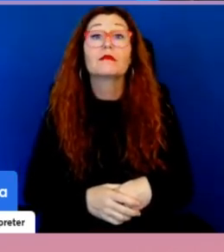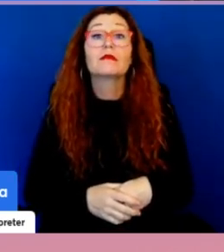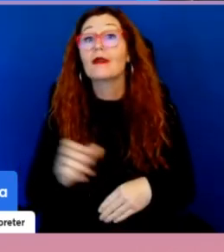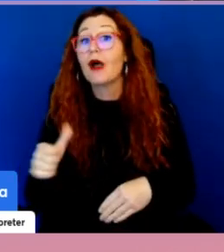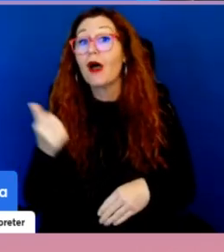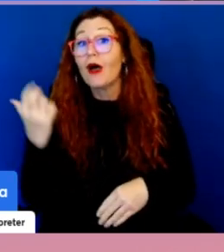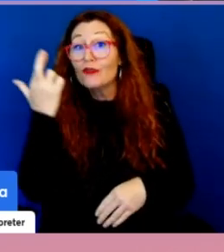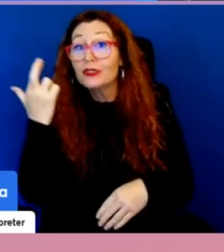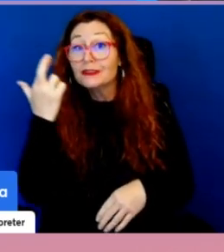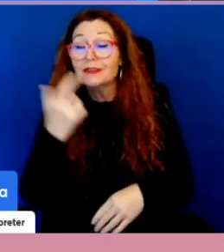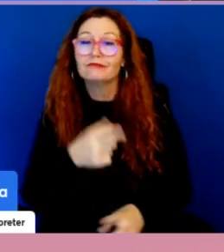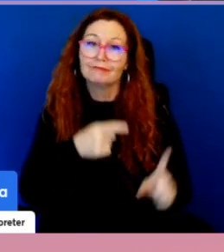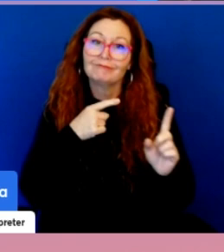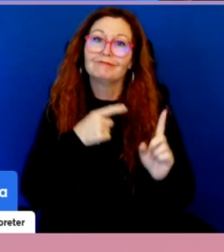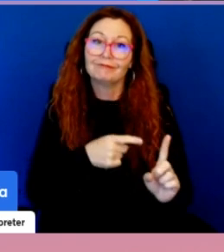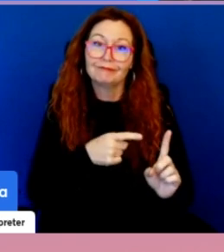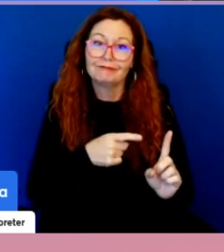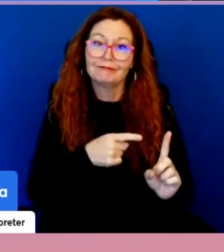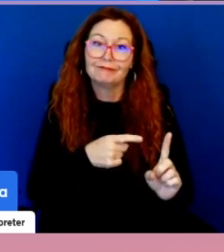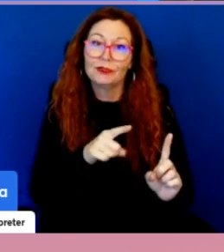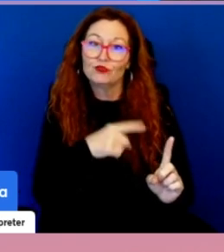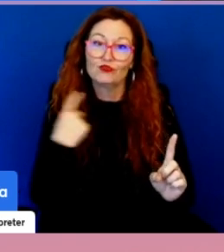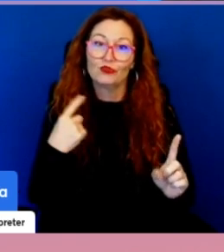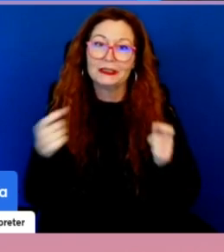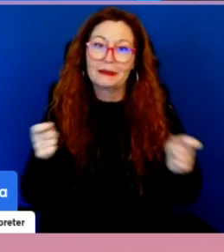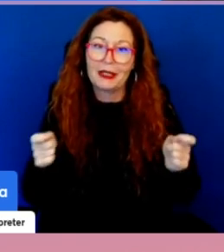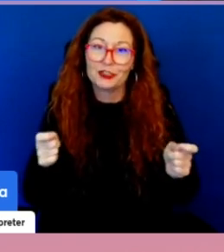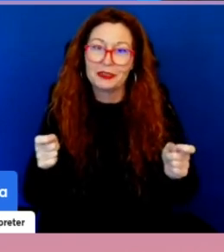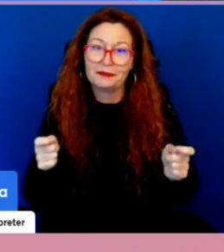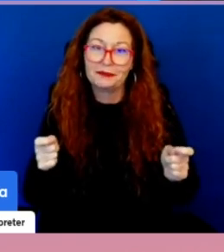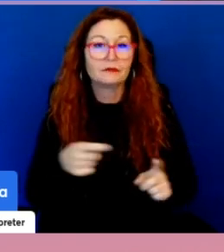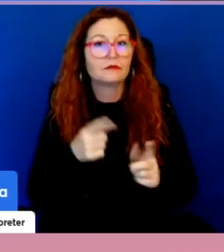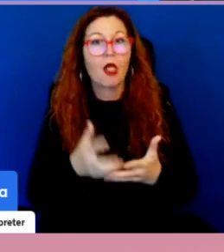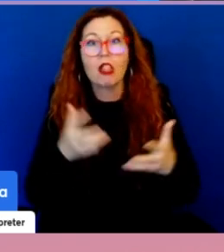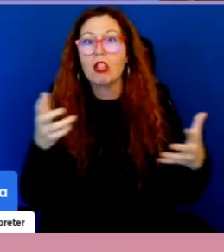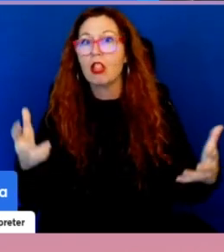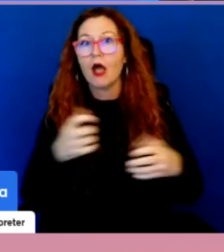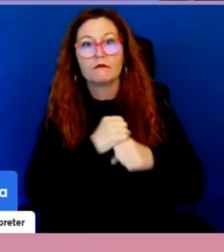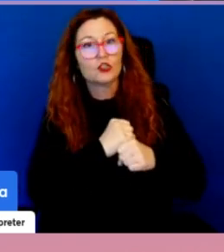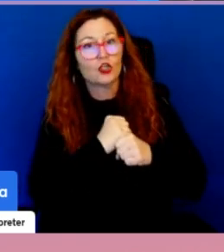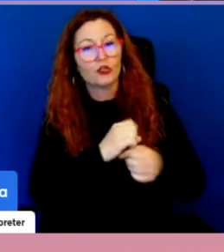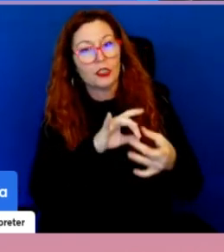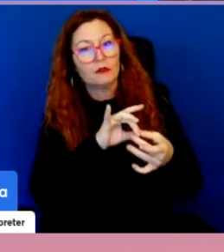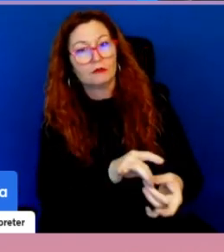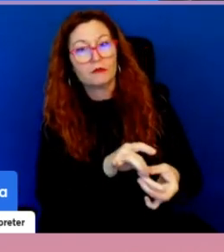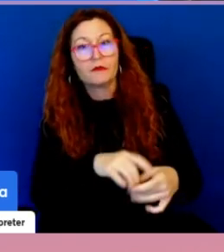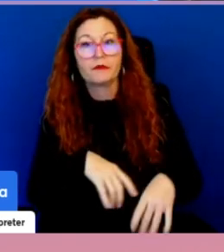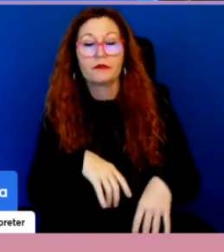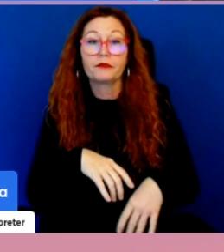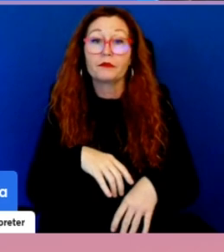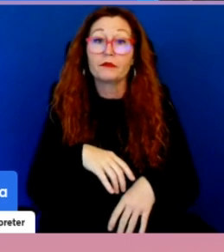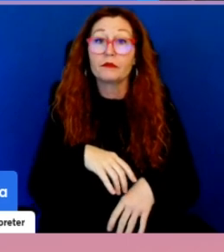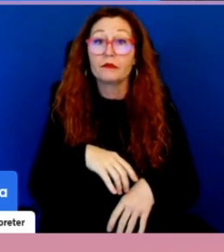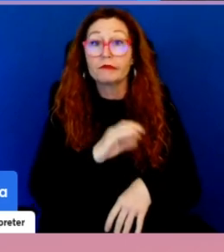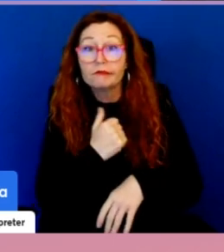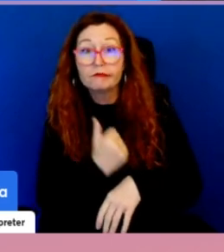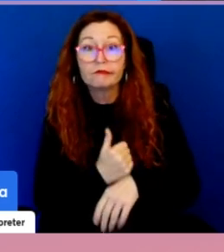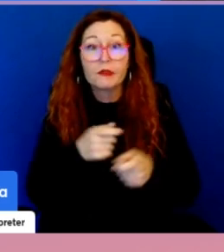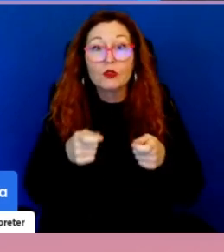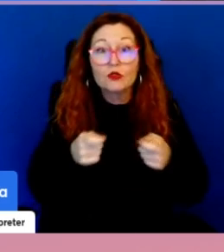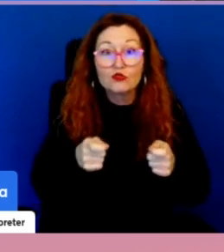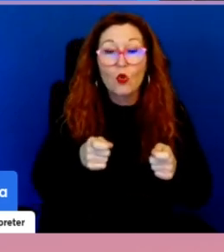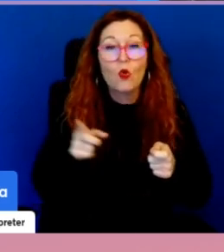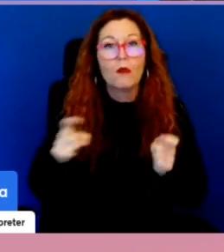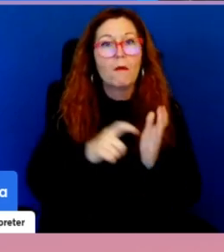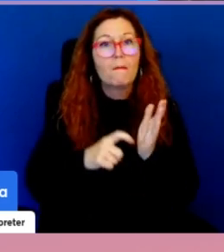is a lot of securities around risk management. Implementing SOC 2 controls can help the mining company identify and